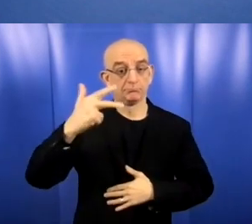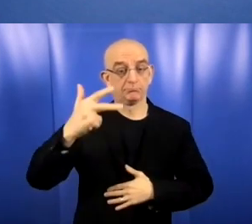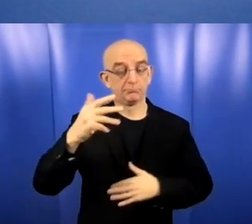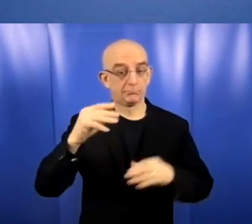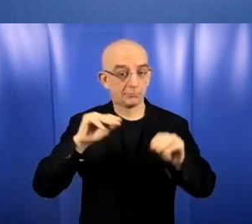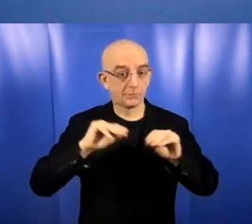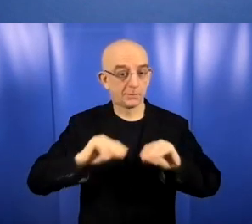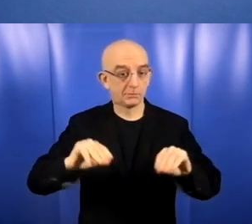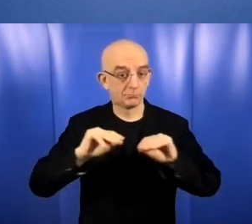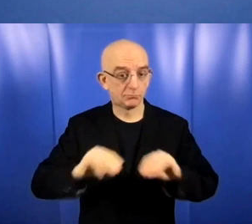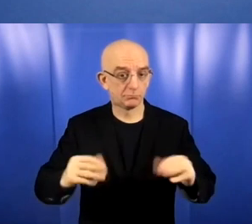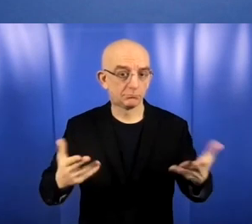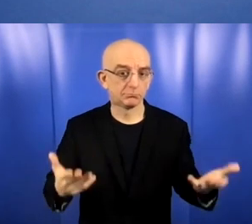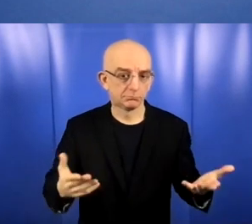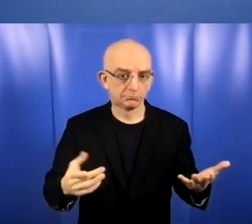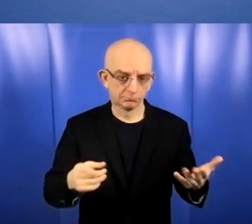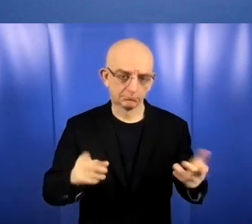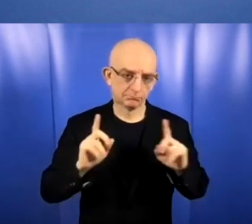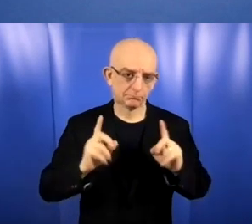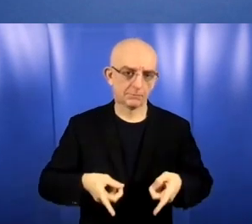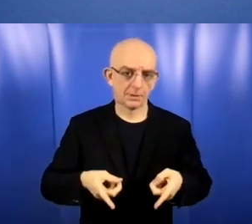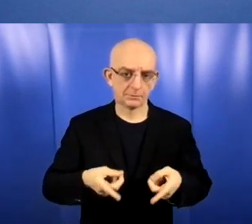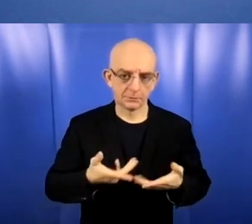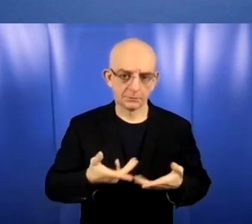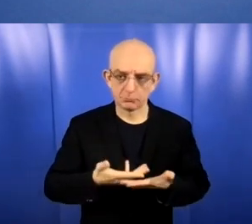in the global north, working with